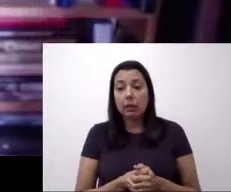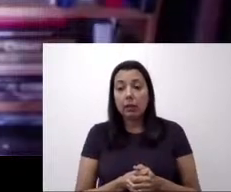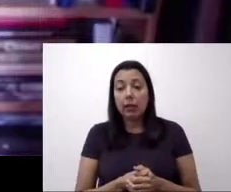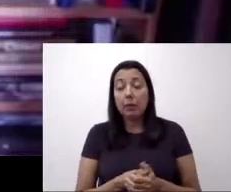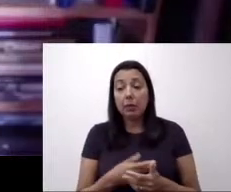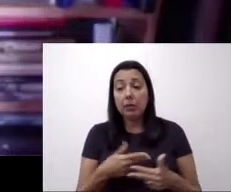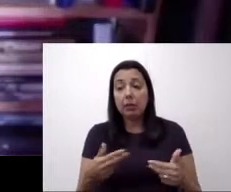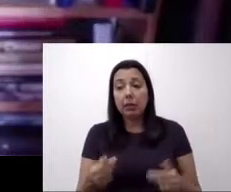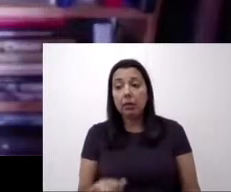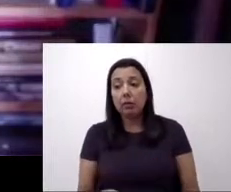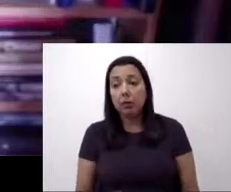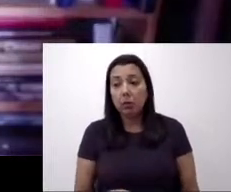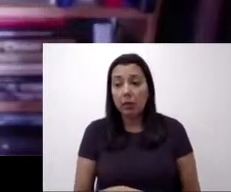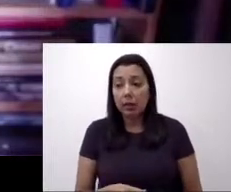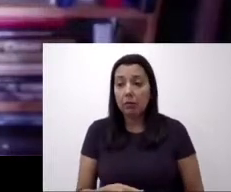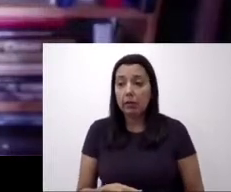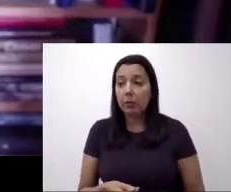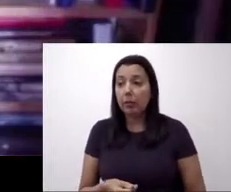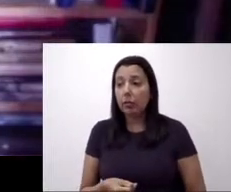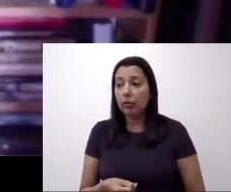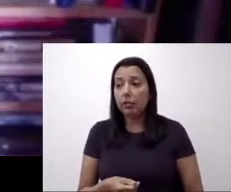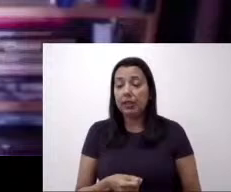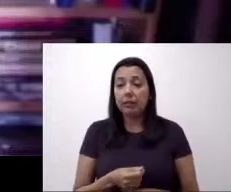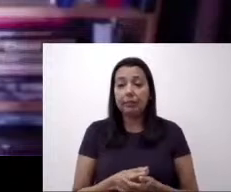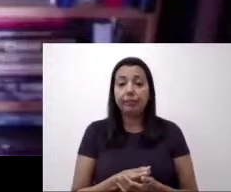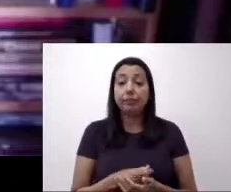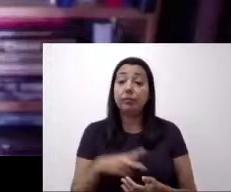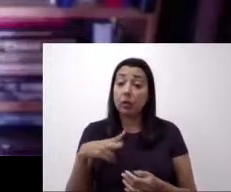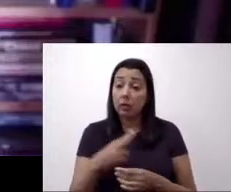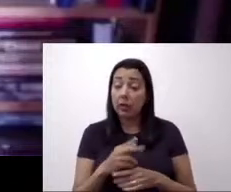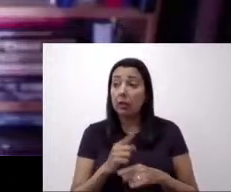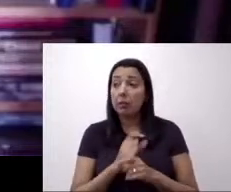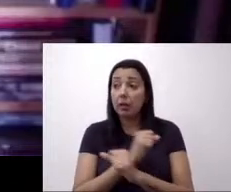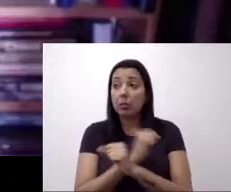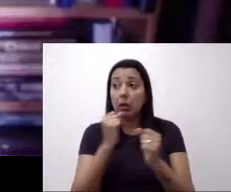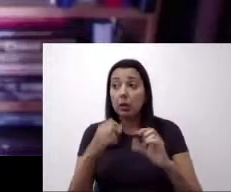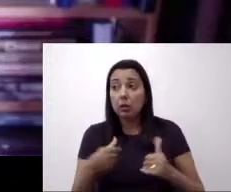or to abolish totally women's rights or